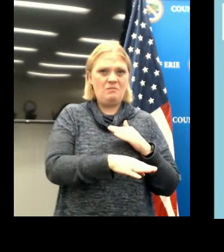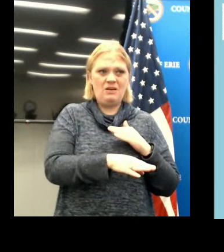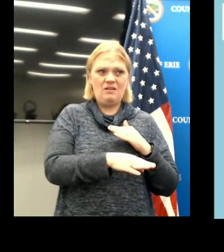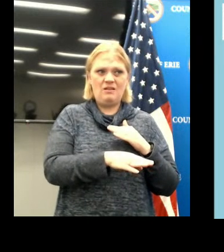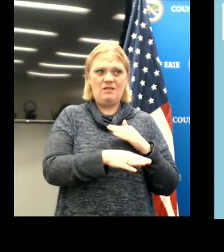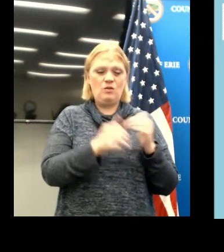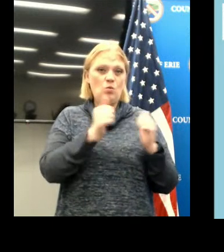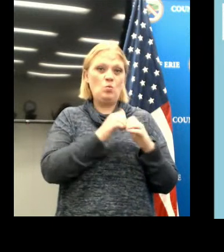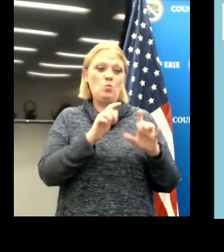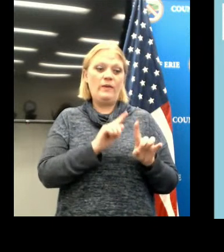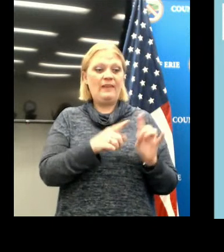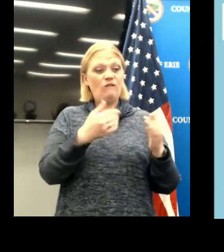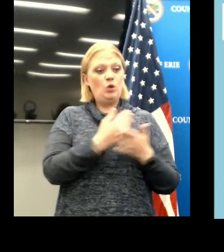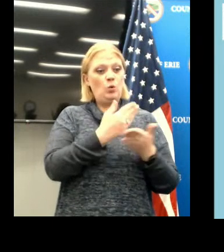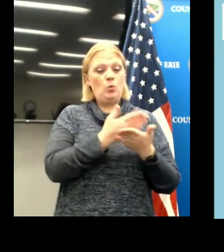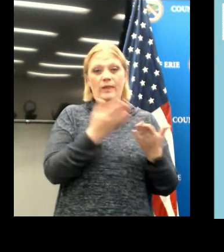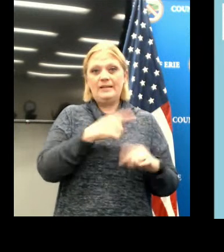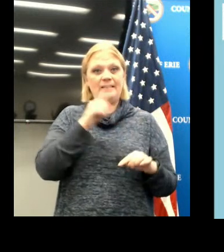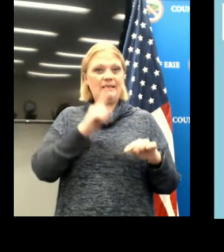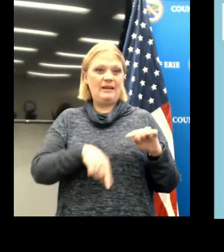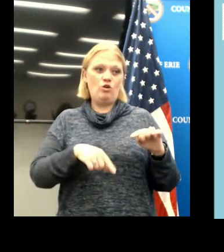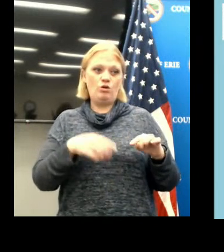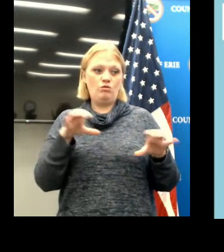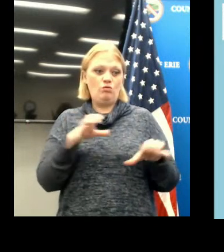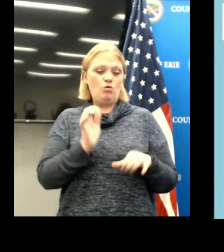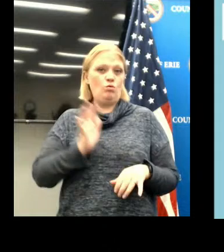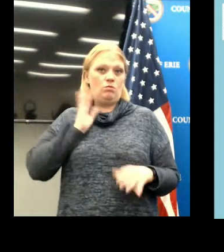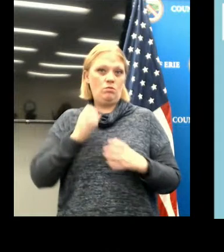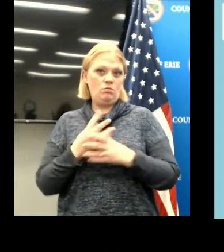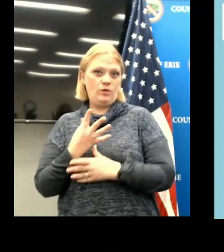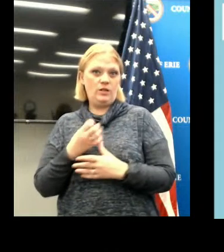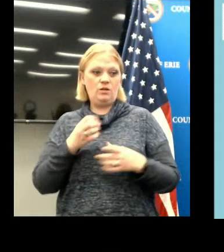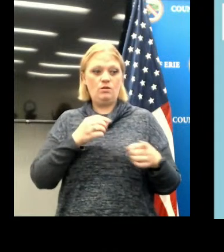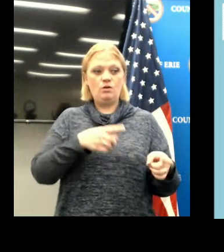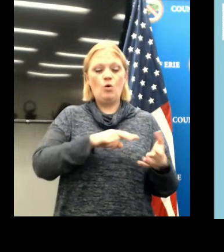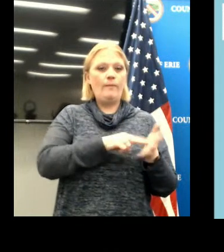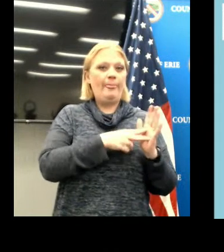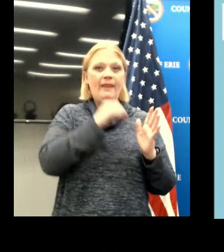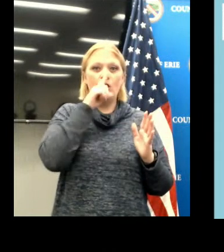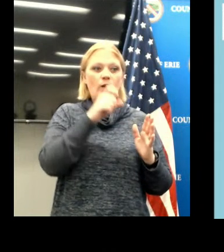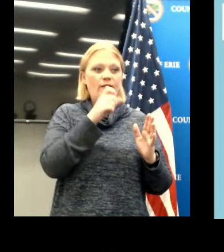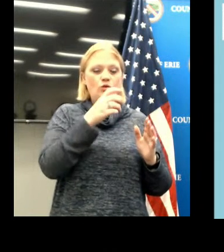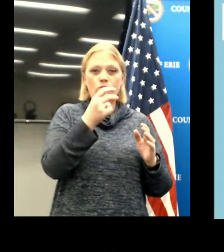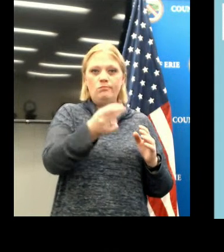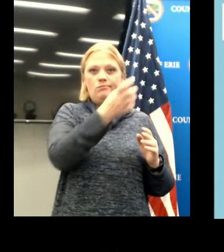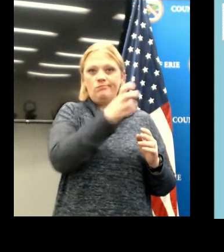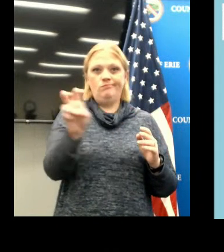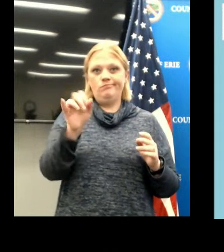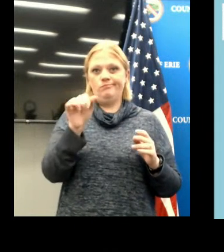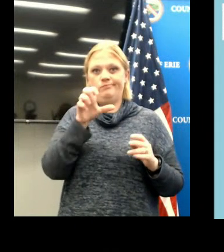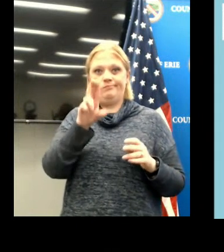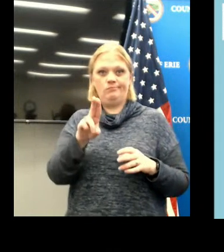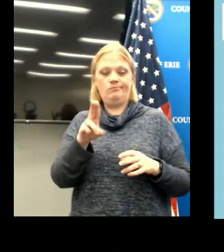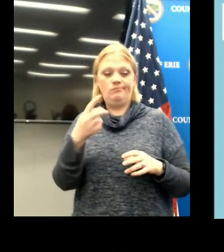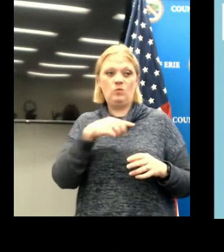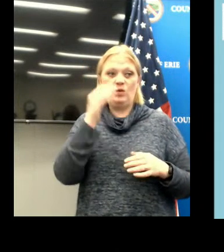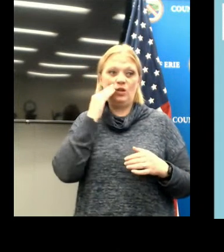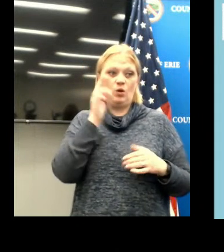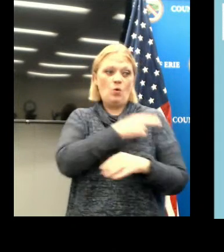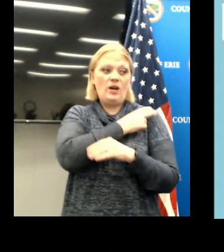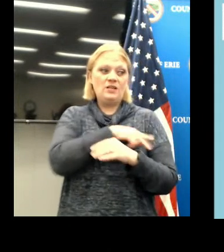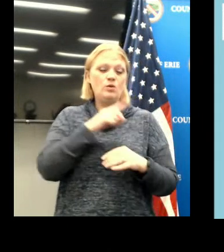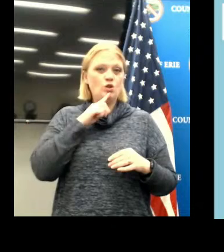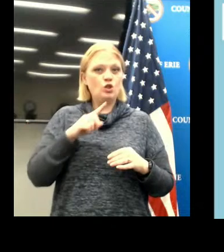do necessarily in the spring, so some of the cases are not immediately having to go to the ICU. We do know that the hospitals are getting